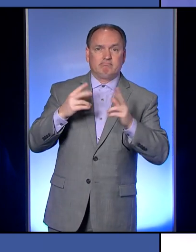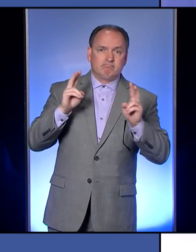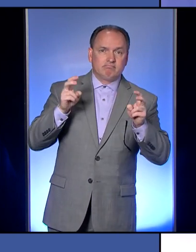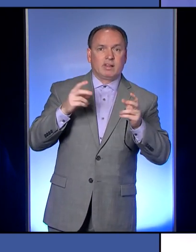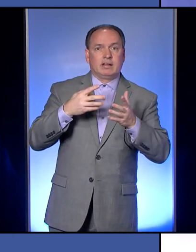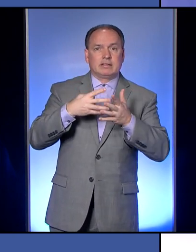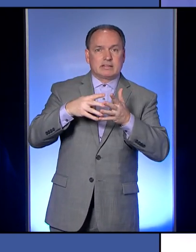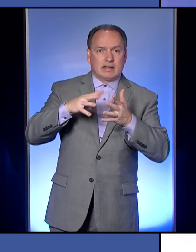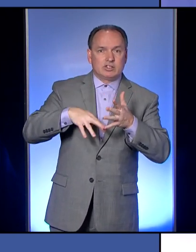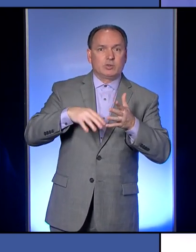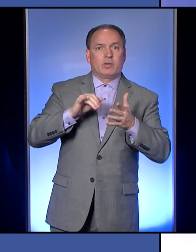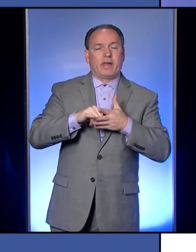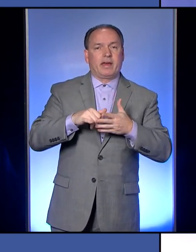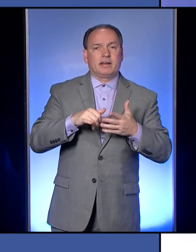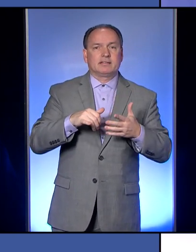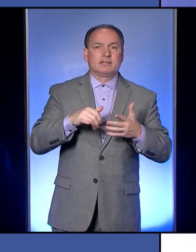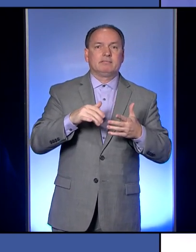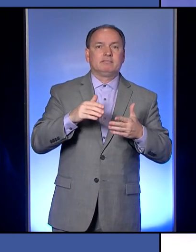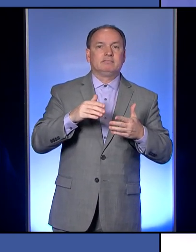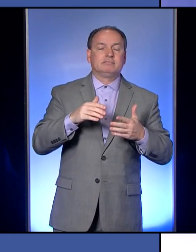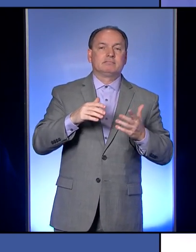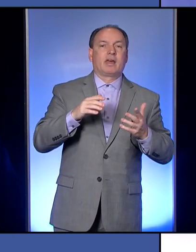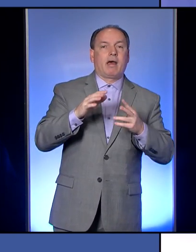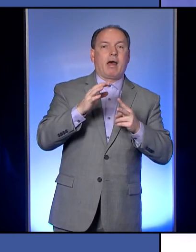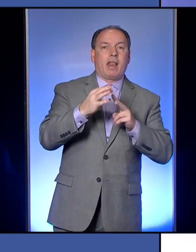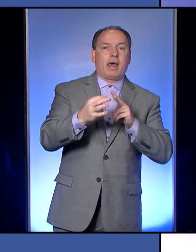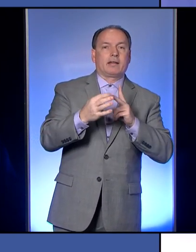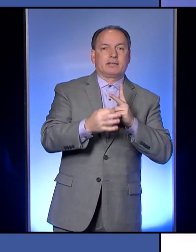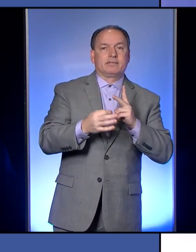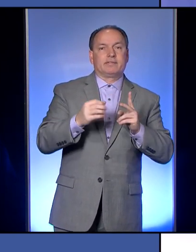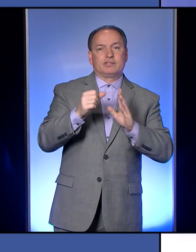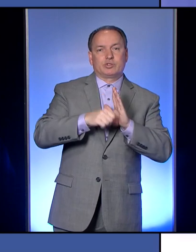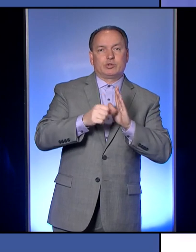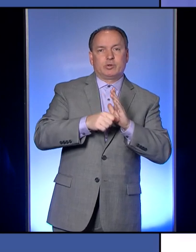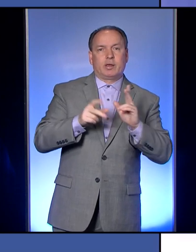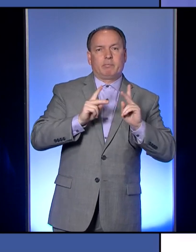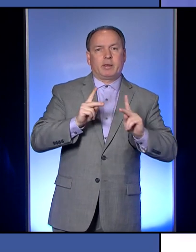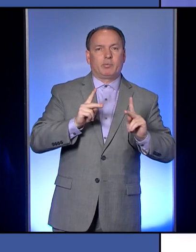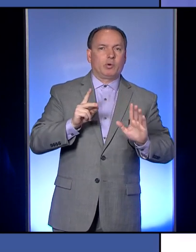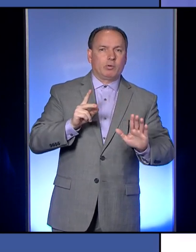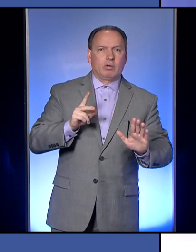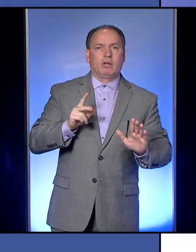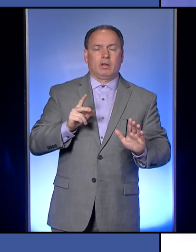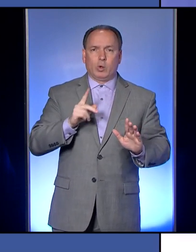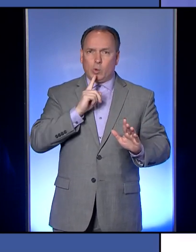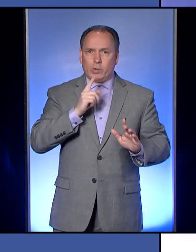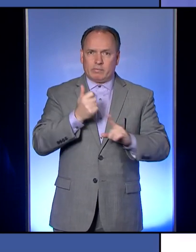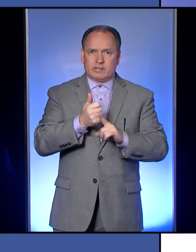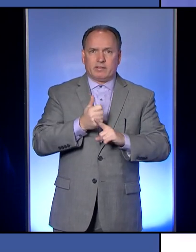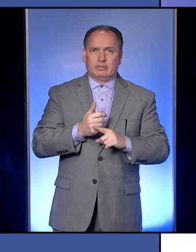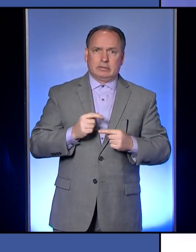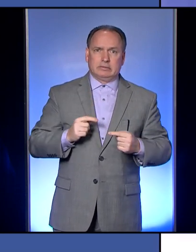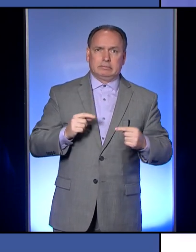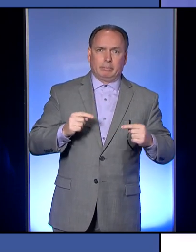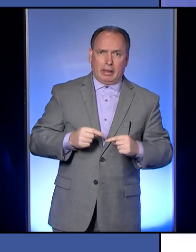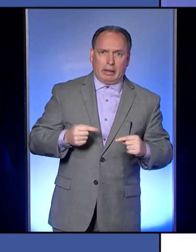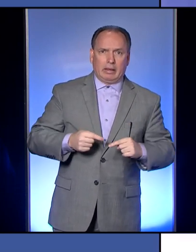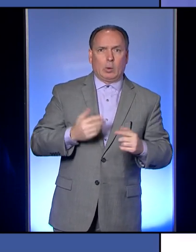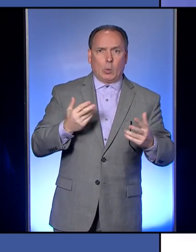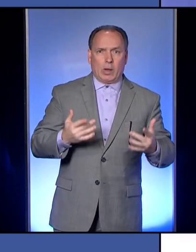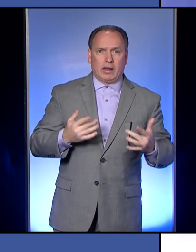maybe that rotator cuff surgery or some of that elective surgery where people are in real pain but have been waiting for